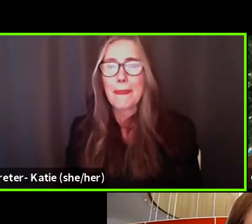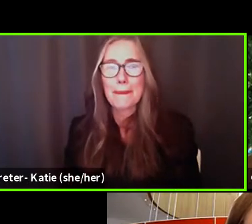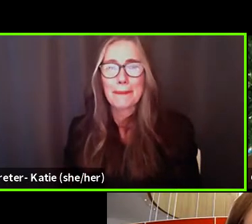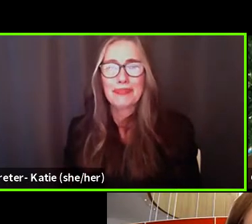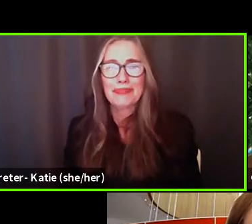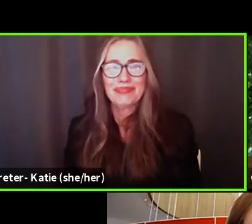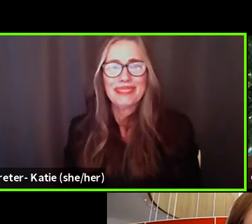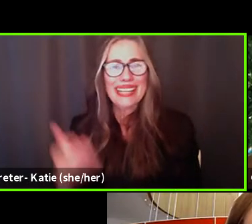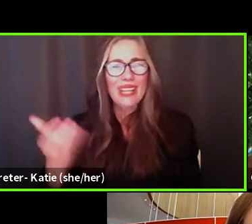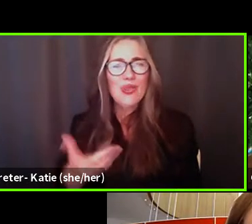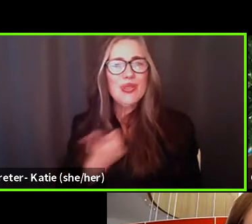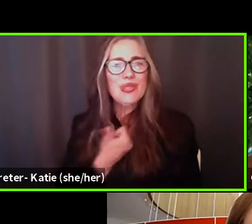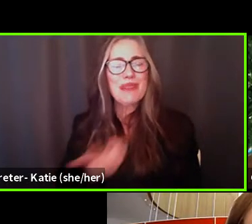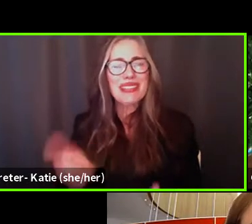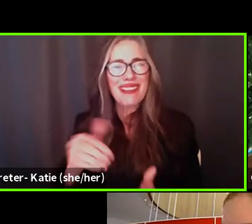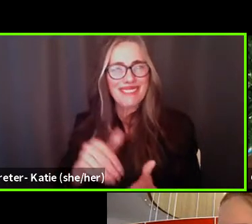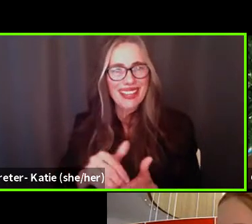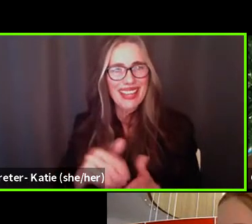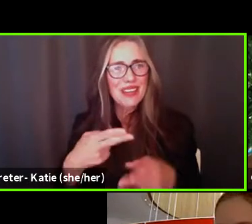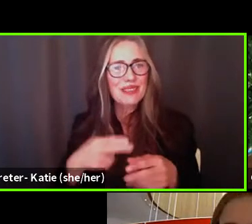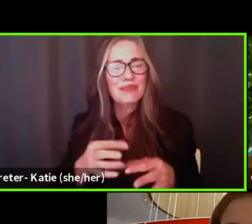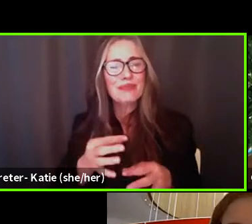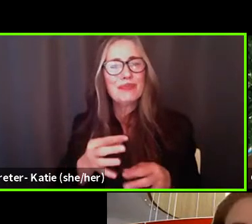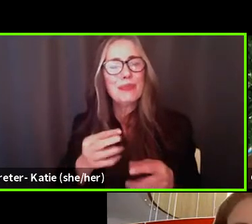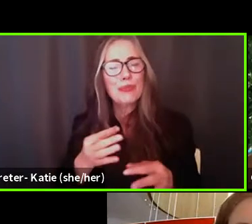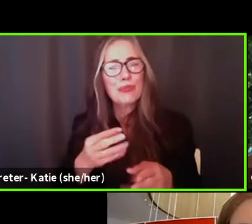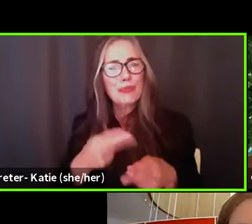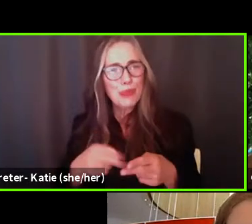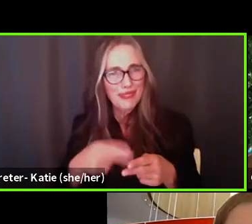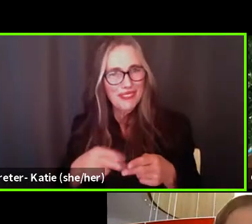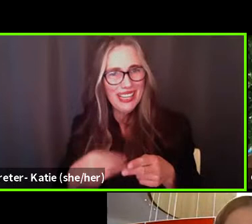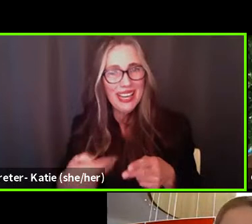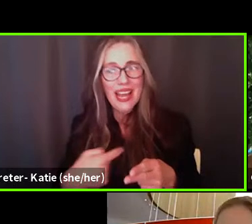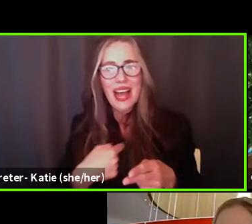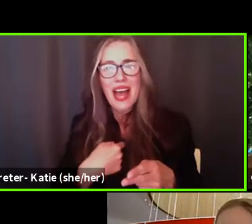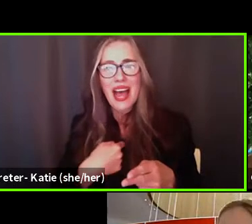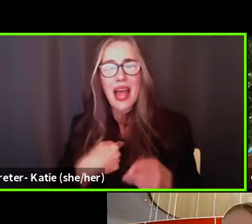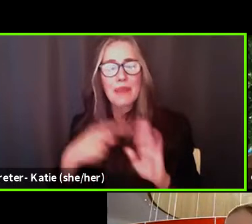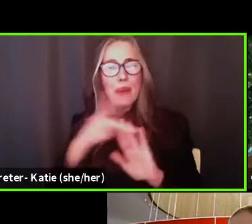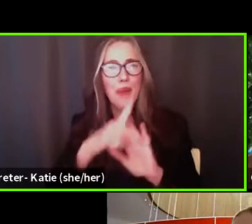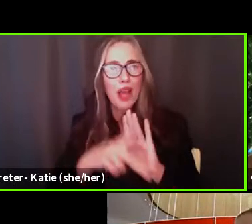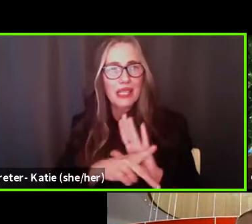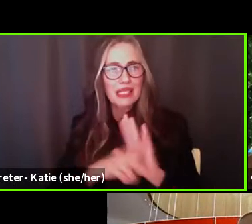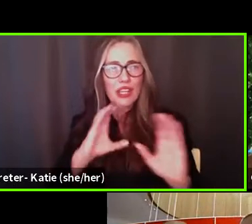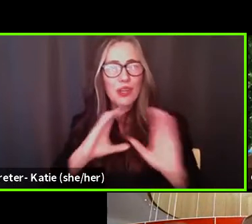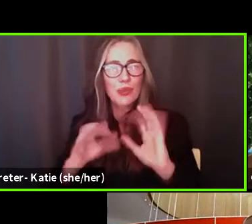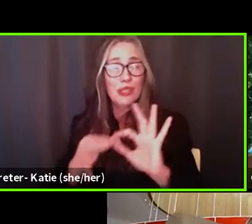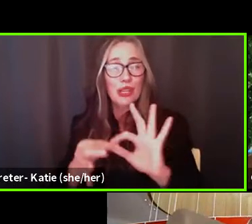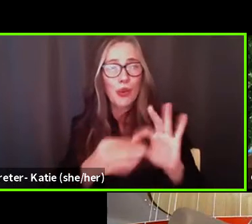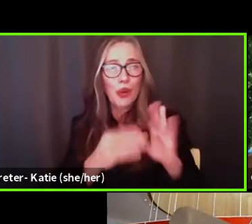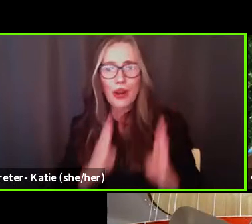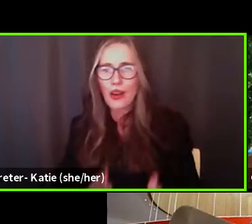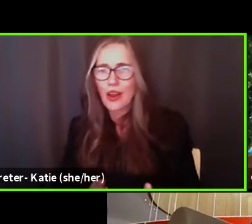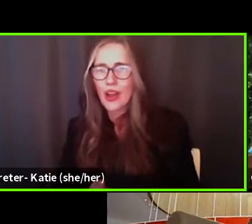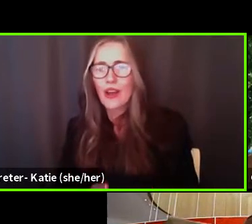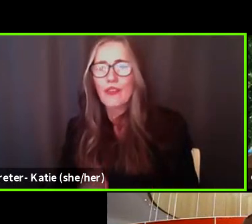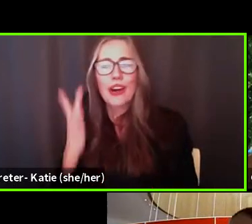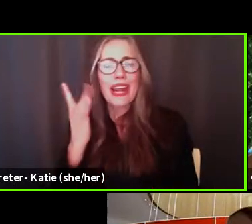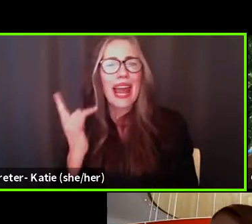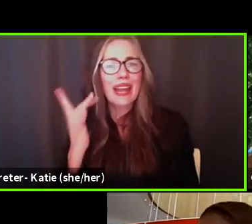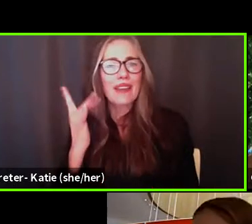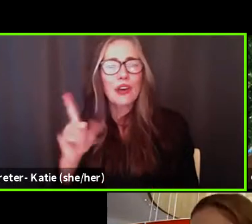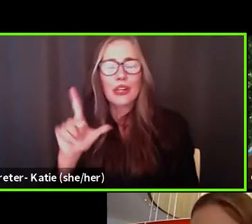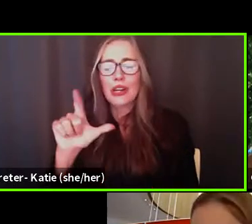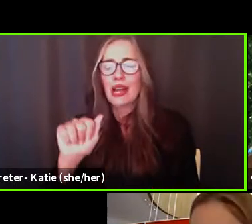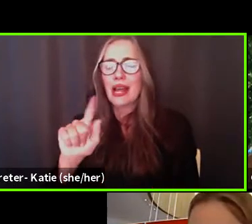introduce myself i am the policy and communications coordinator for californias for reproductive